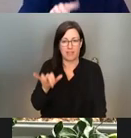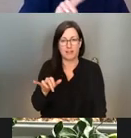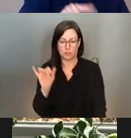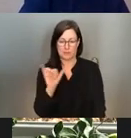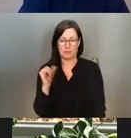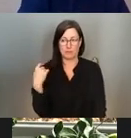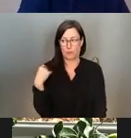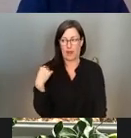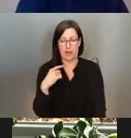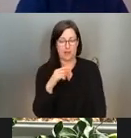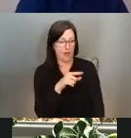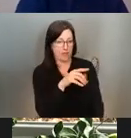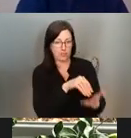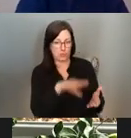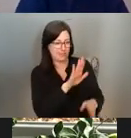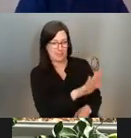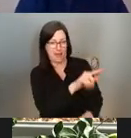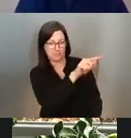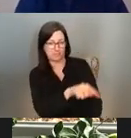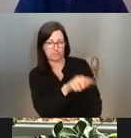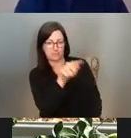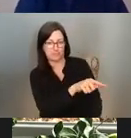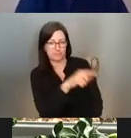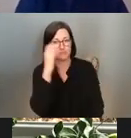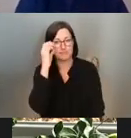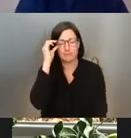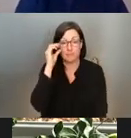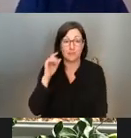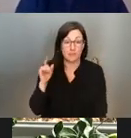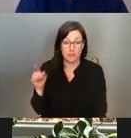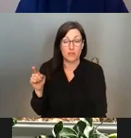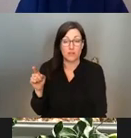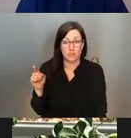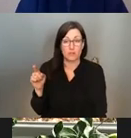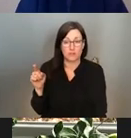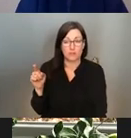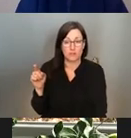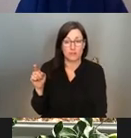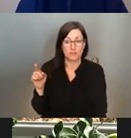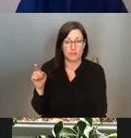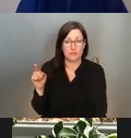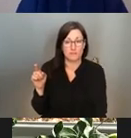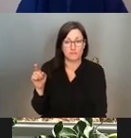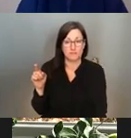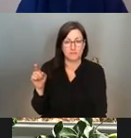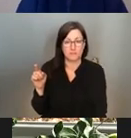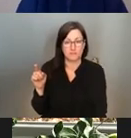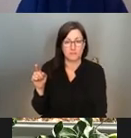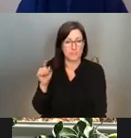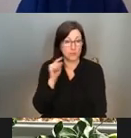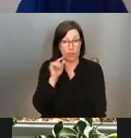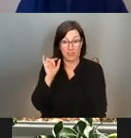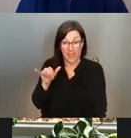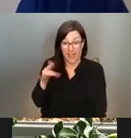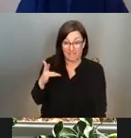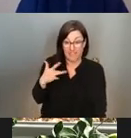shoulder area. And it's a very distinct feel that I have not symbolized in any way on the